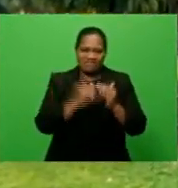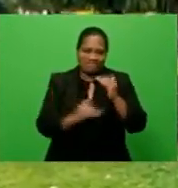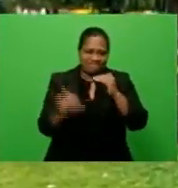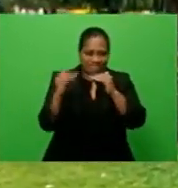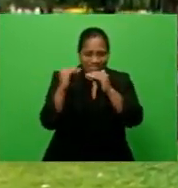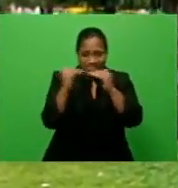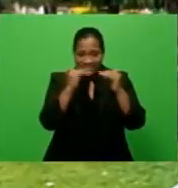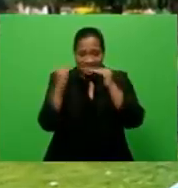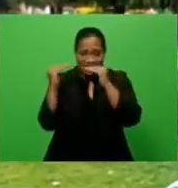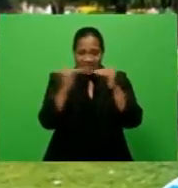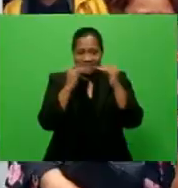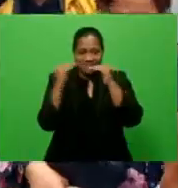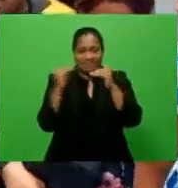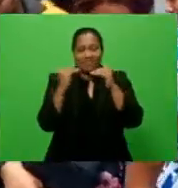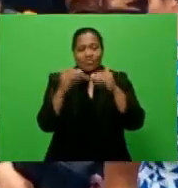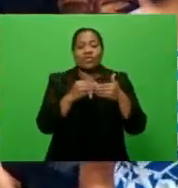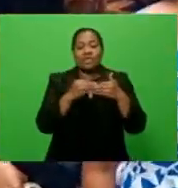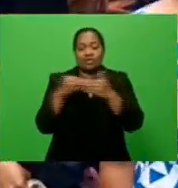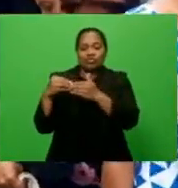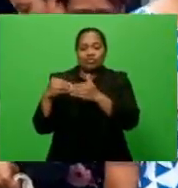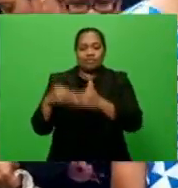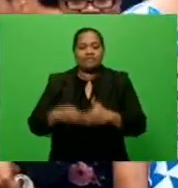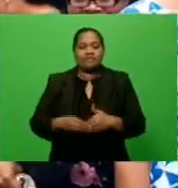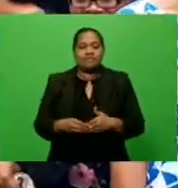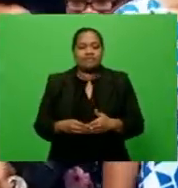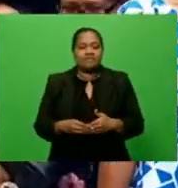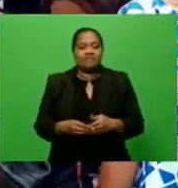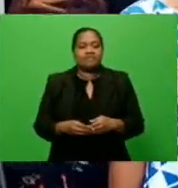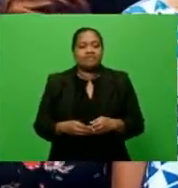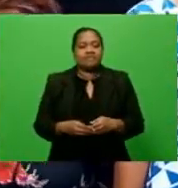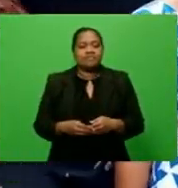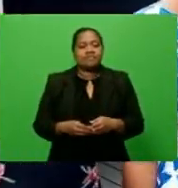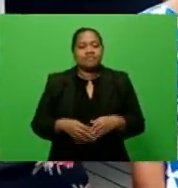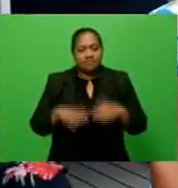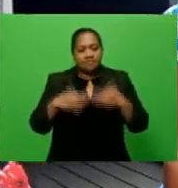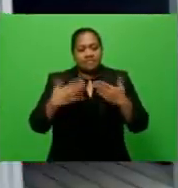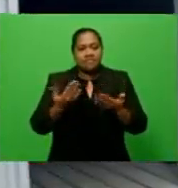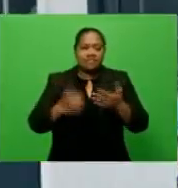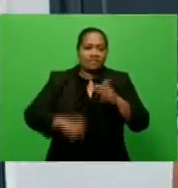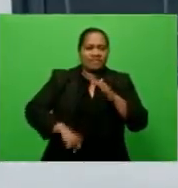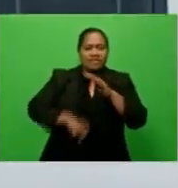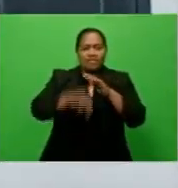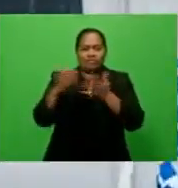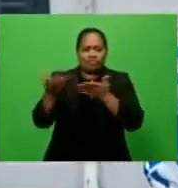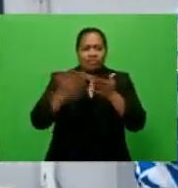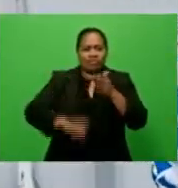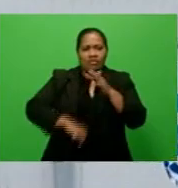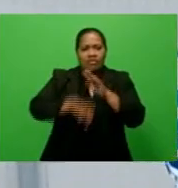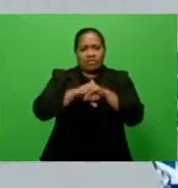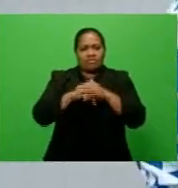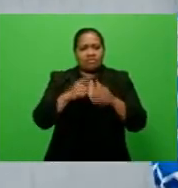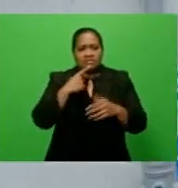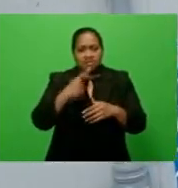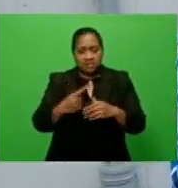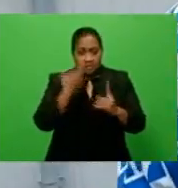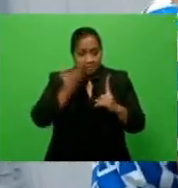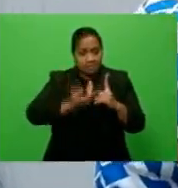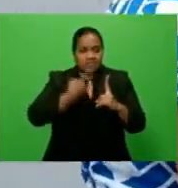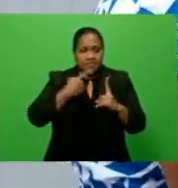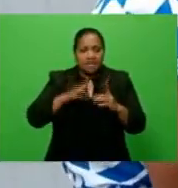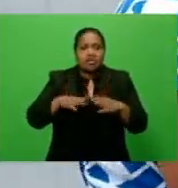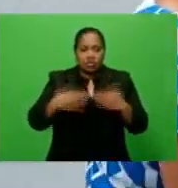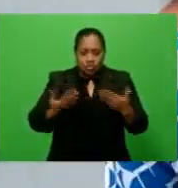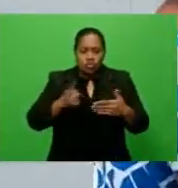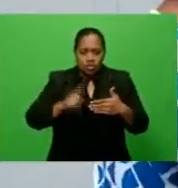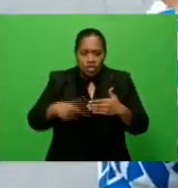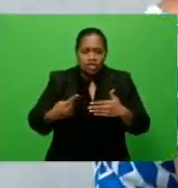the race, to the leadership. When asked what she will bring to the top of the hierarchy in the party, Thambuya says she will continue to push for Sudelpa